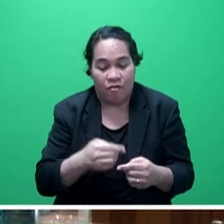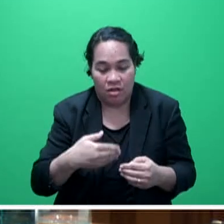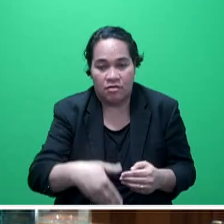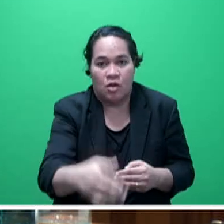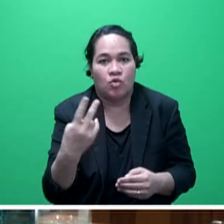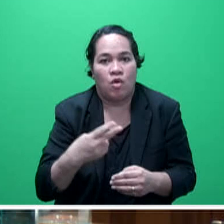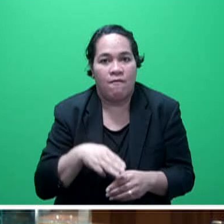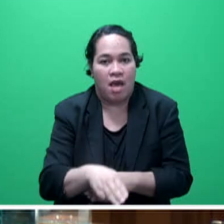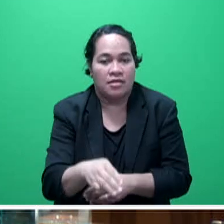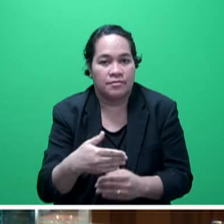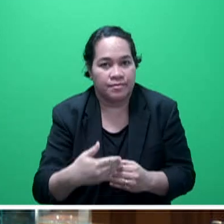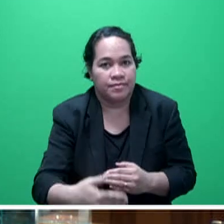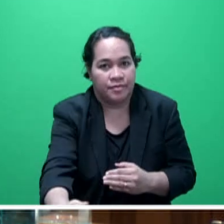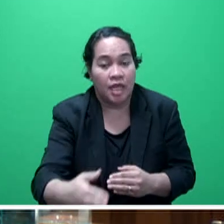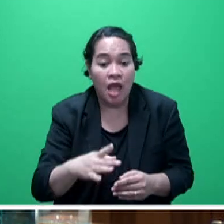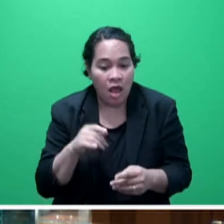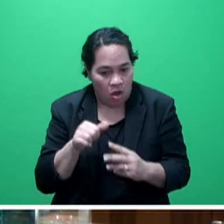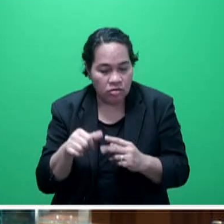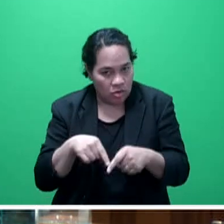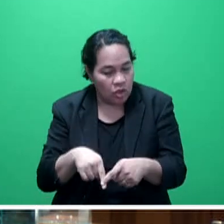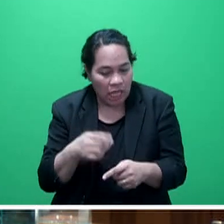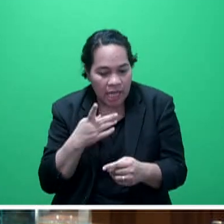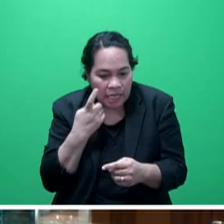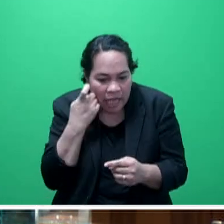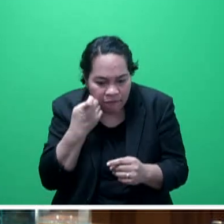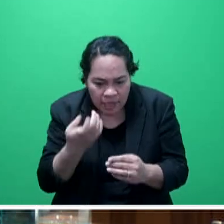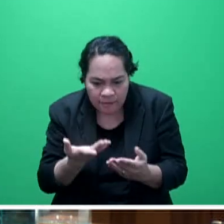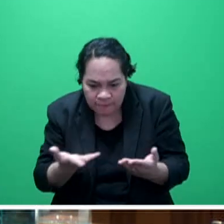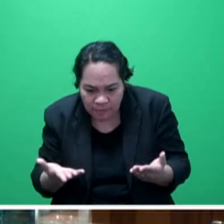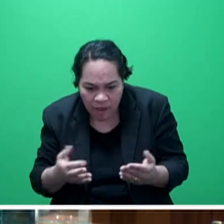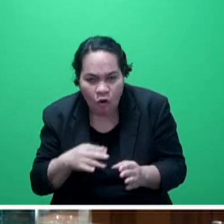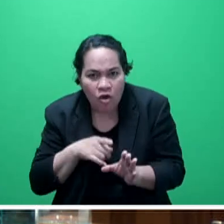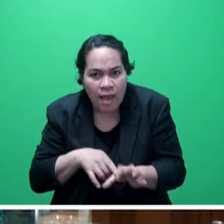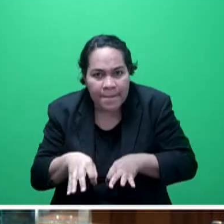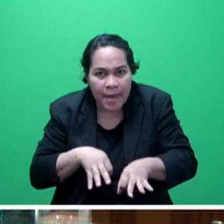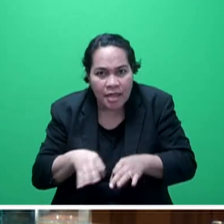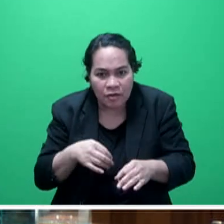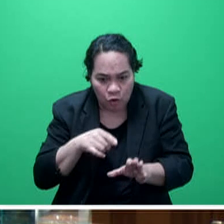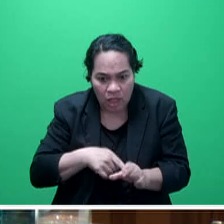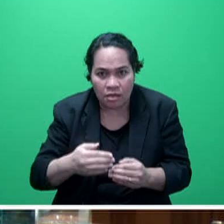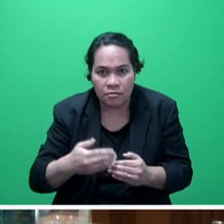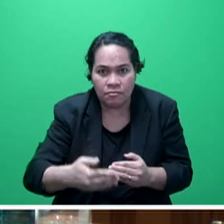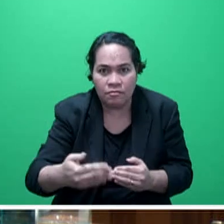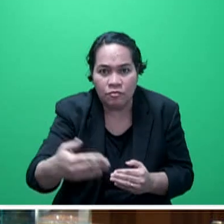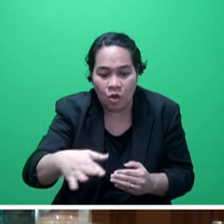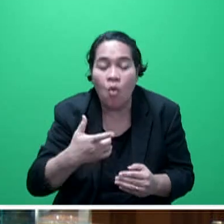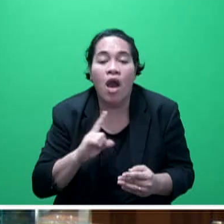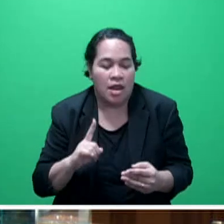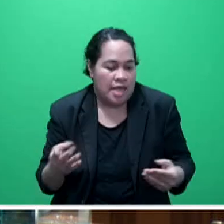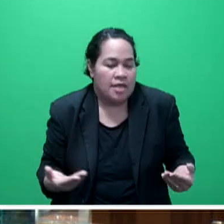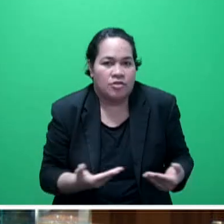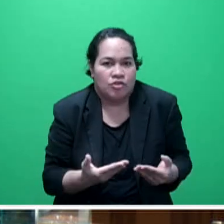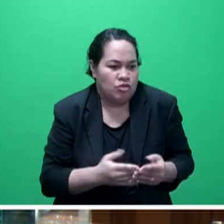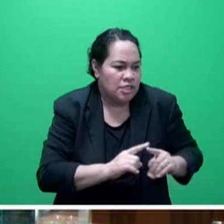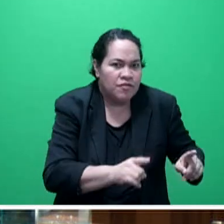months, but also carefully lays the foundation for years ahead by introducing various stimuli and